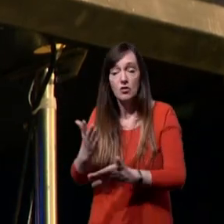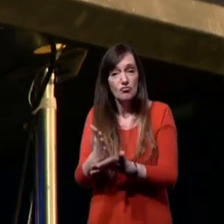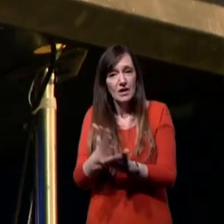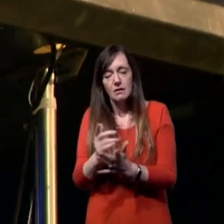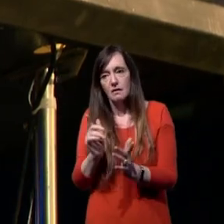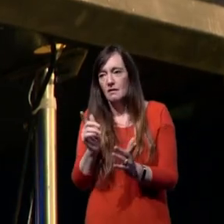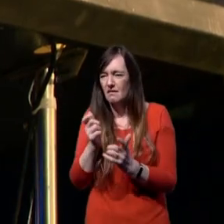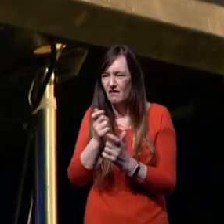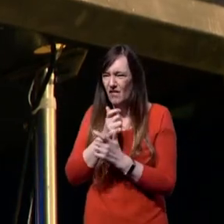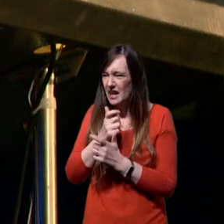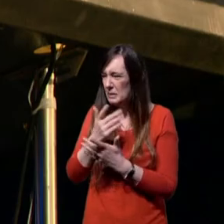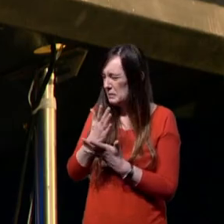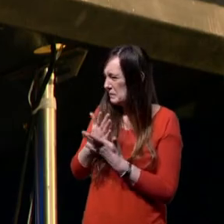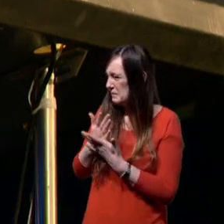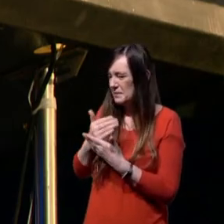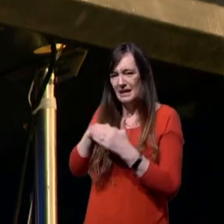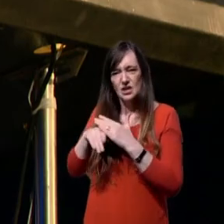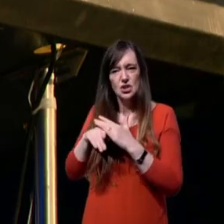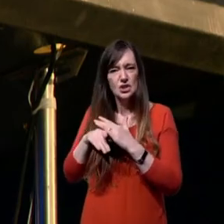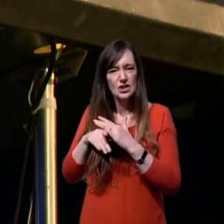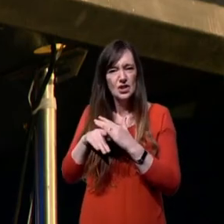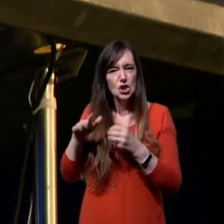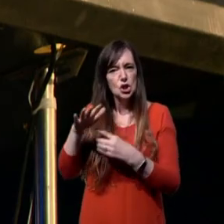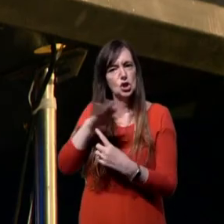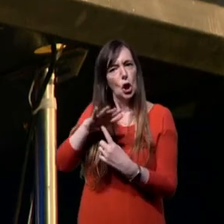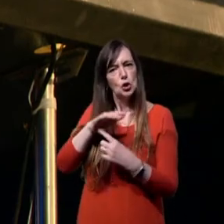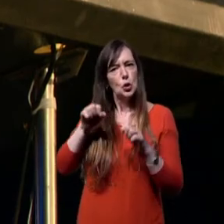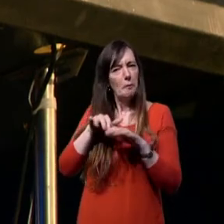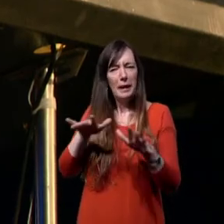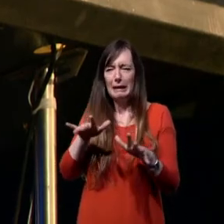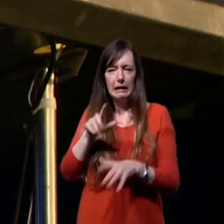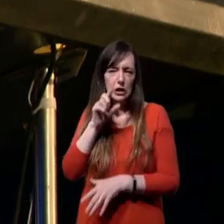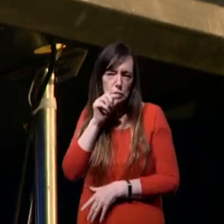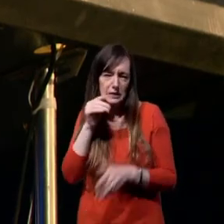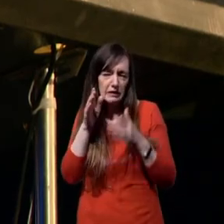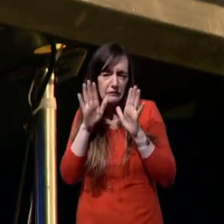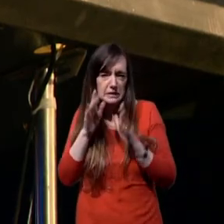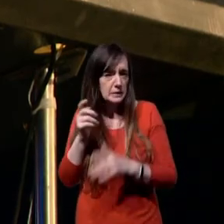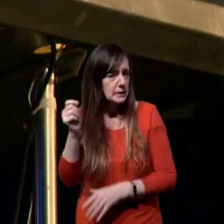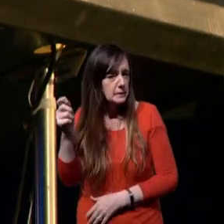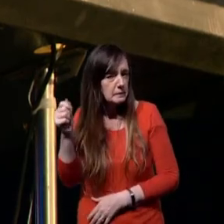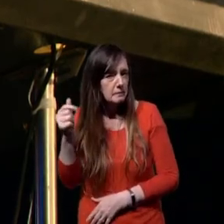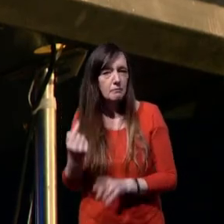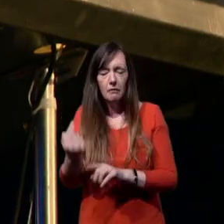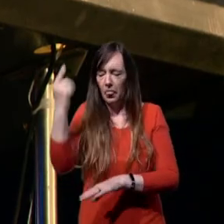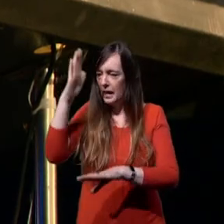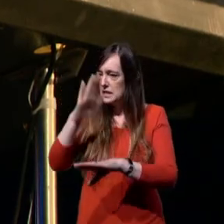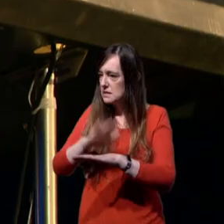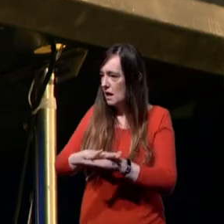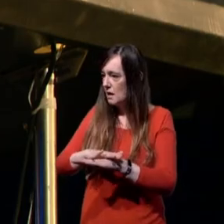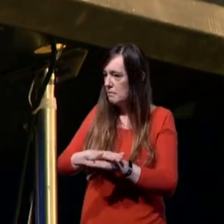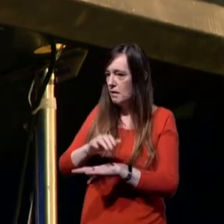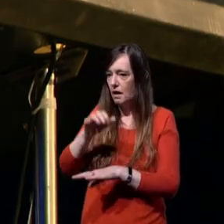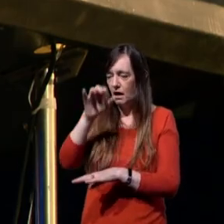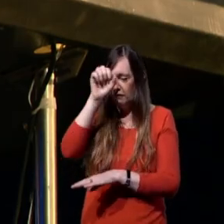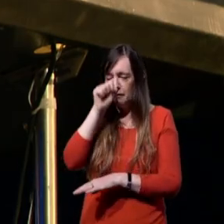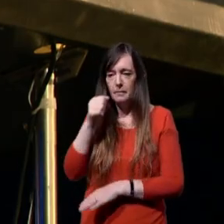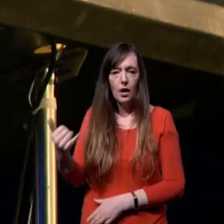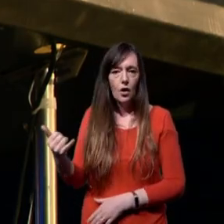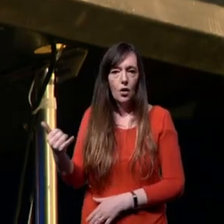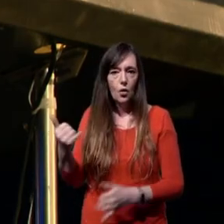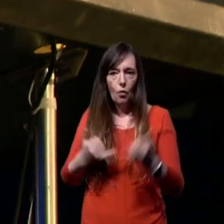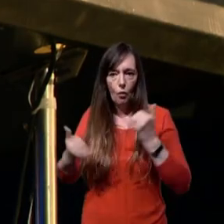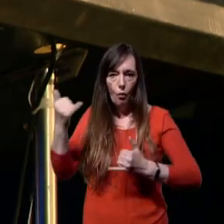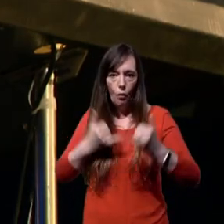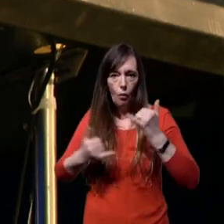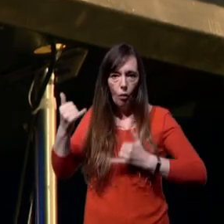because I'm not on social media that much, but around the time that all of this was happening, suddenly I got the calls started to come in. Jason,